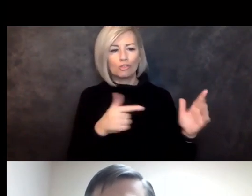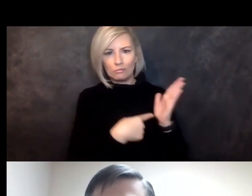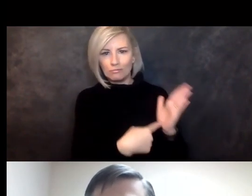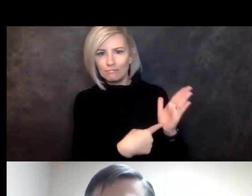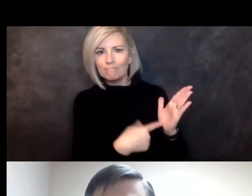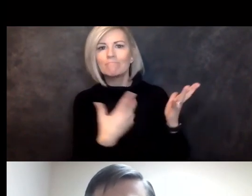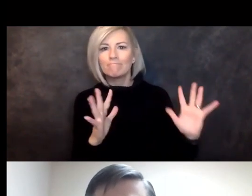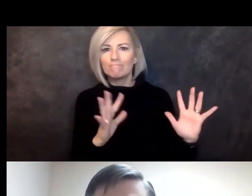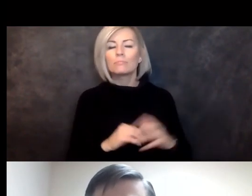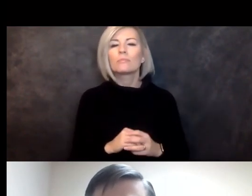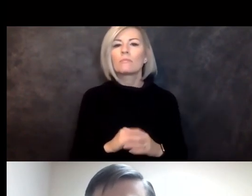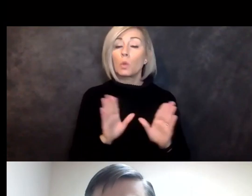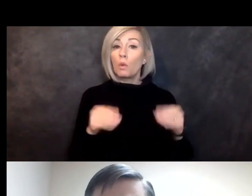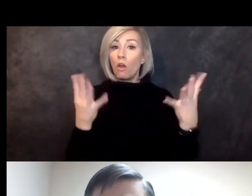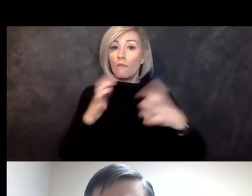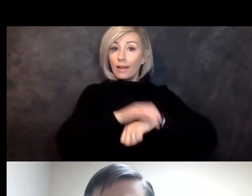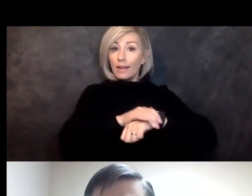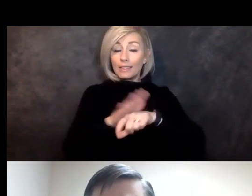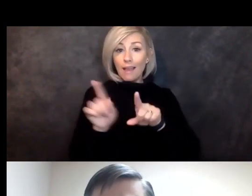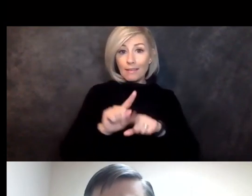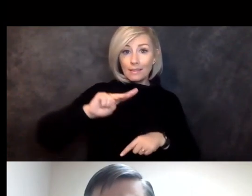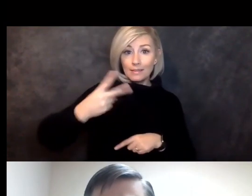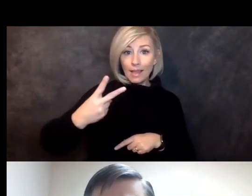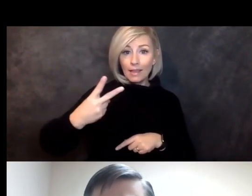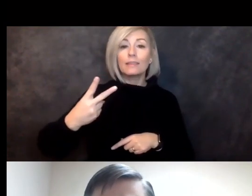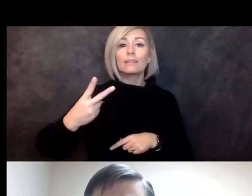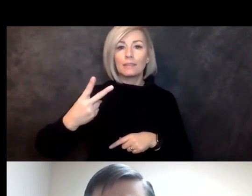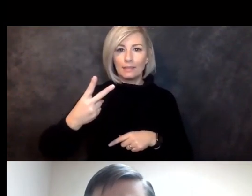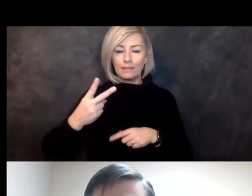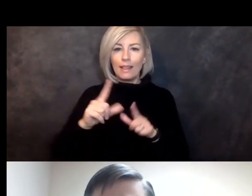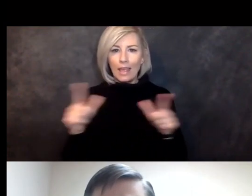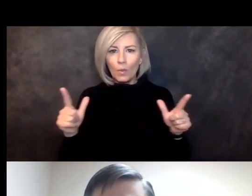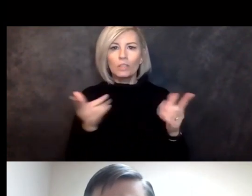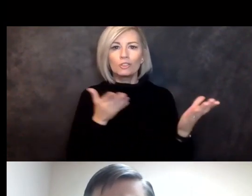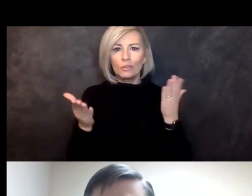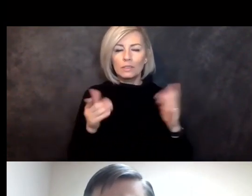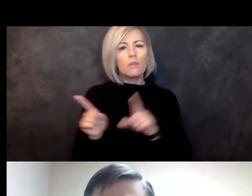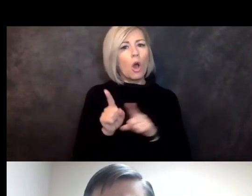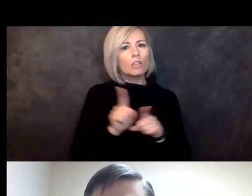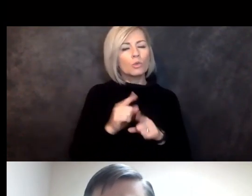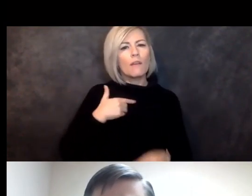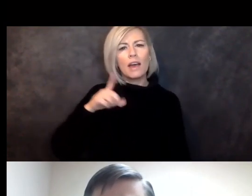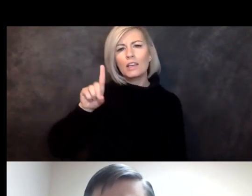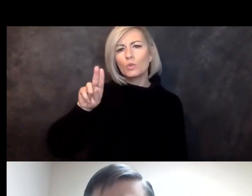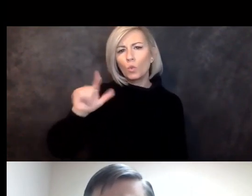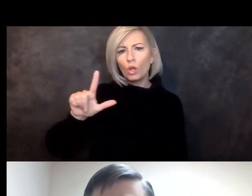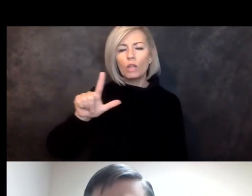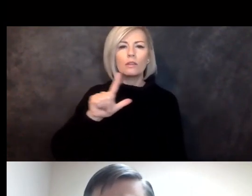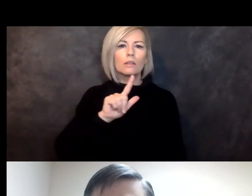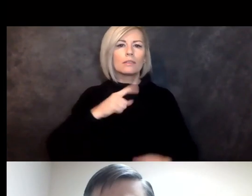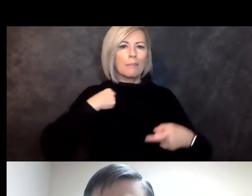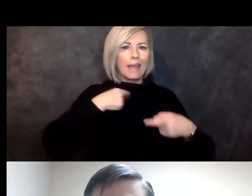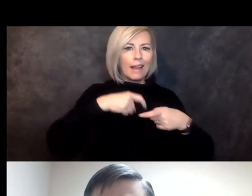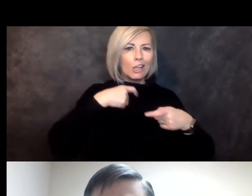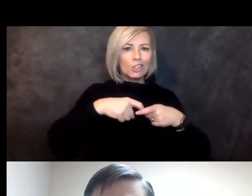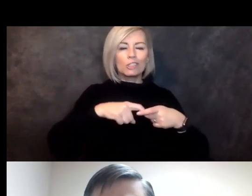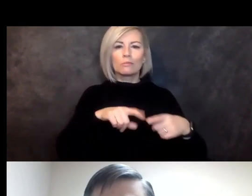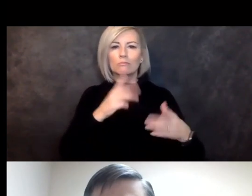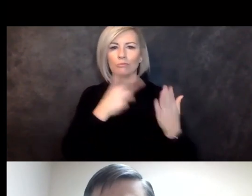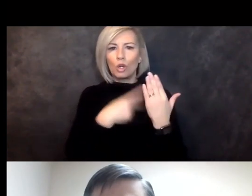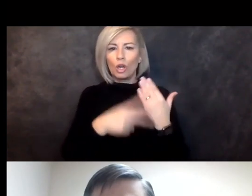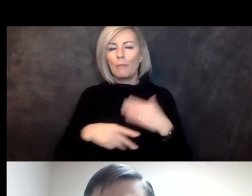offer English as a second language services, and we even offer a dual-language Spanish program and a dual-language